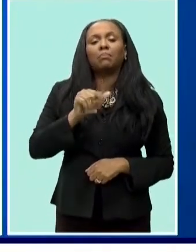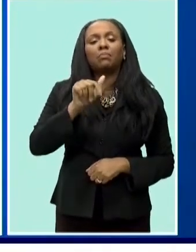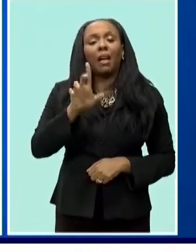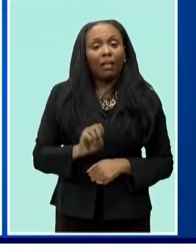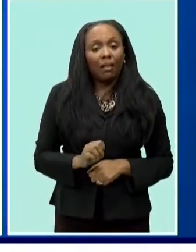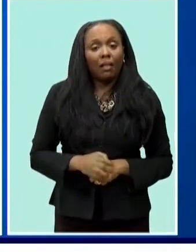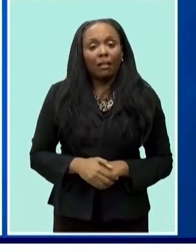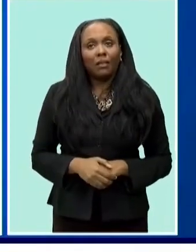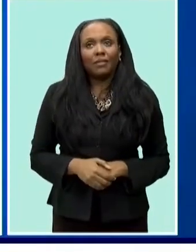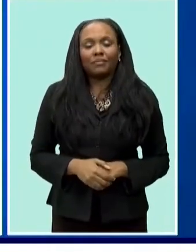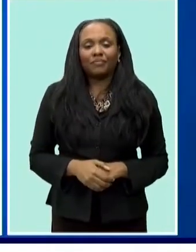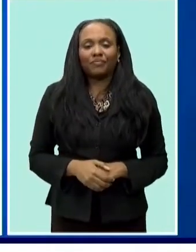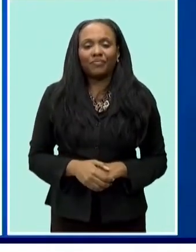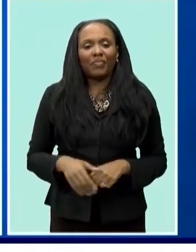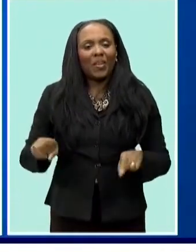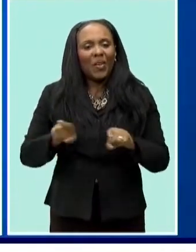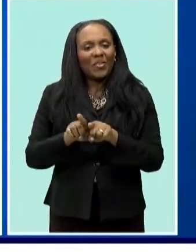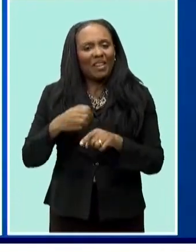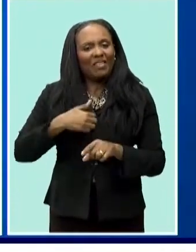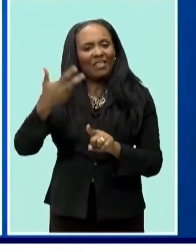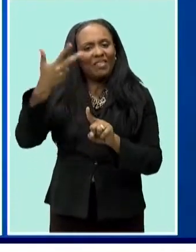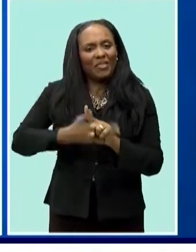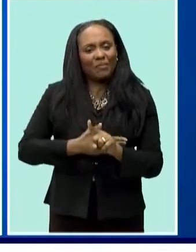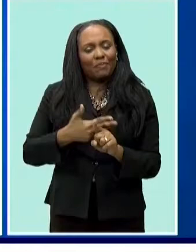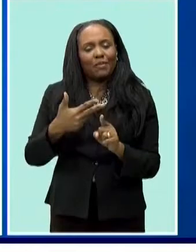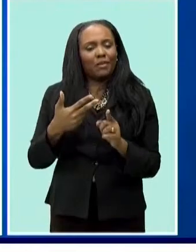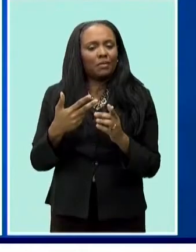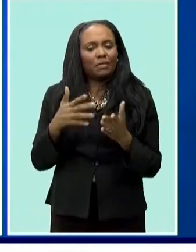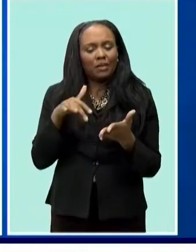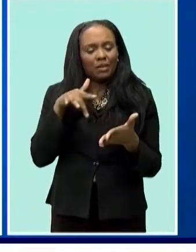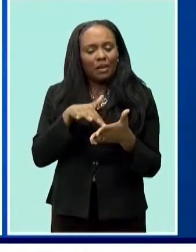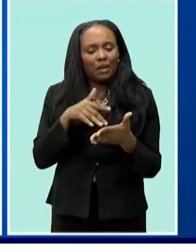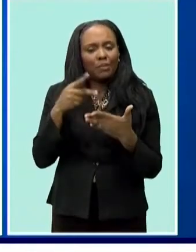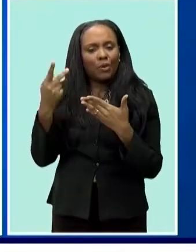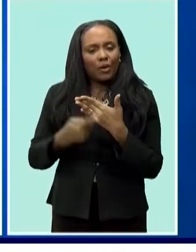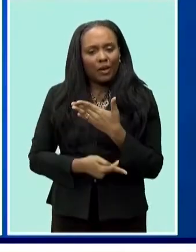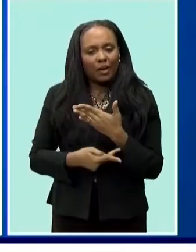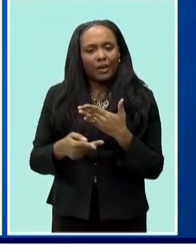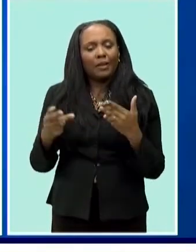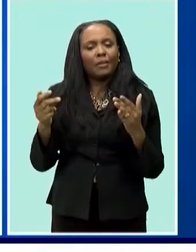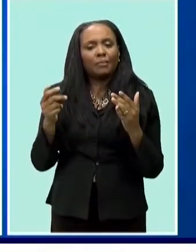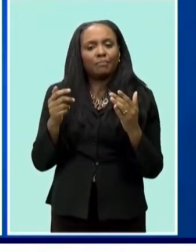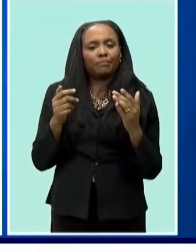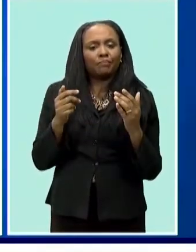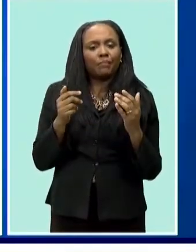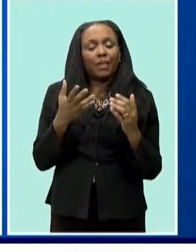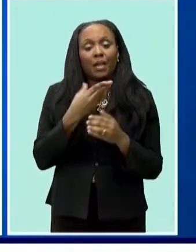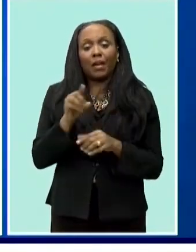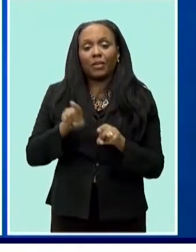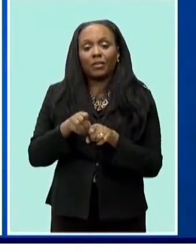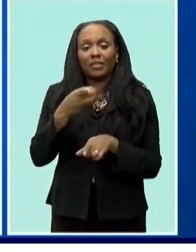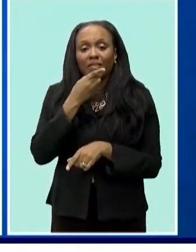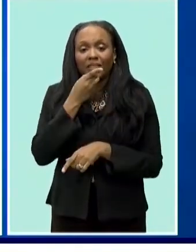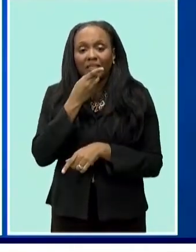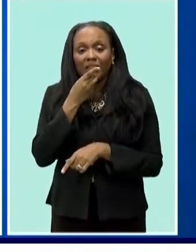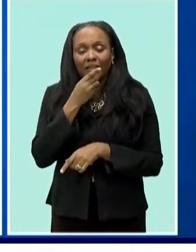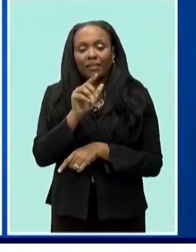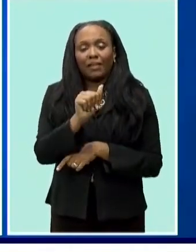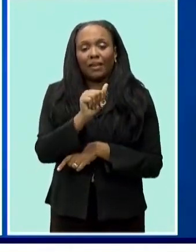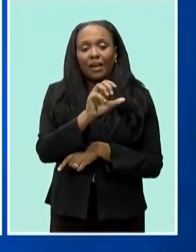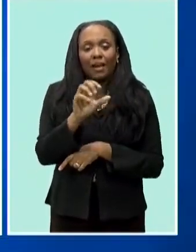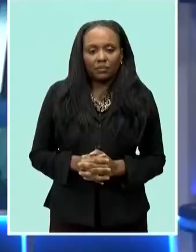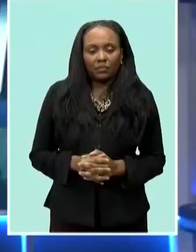his gifts, a 3-month course at the UWI Open Campus on Occupational Health and Safety and dinner for 2 at Accra Beach